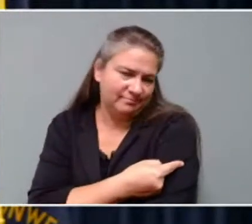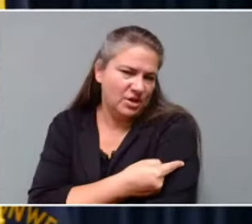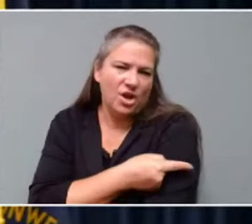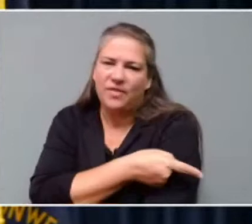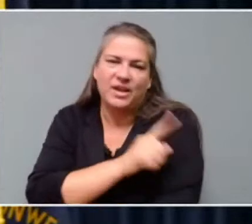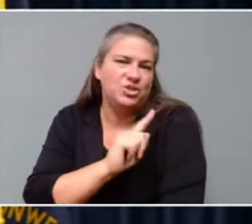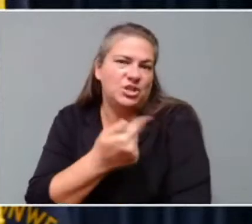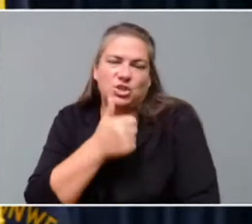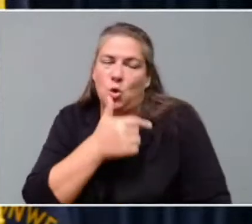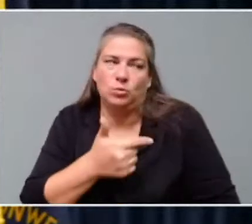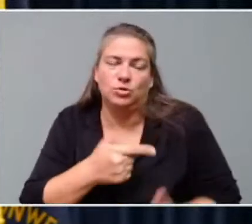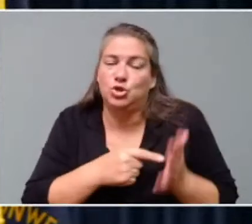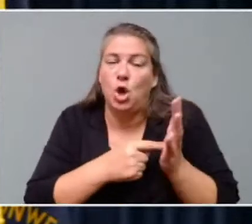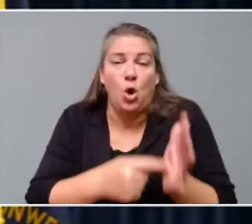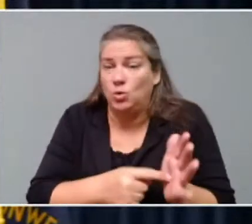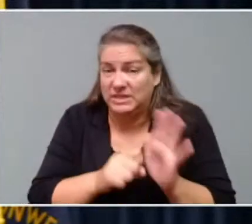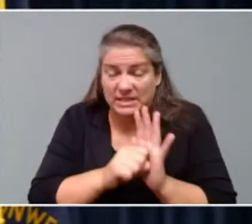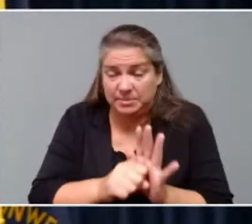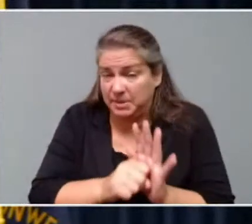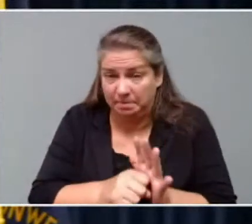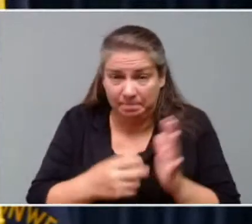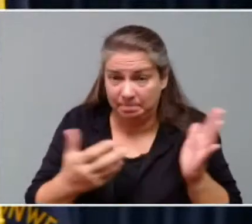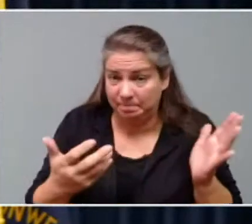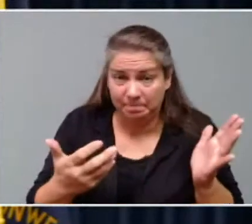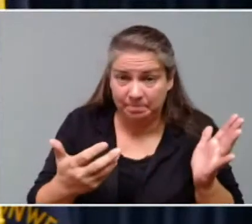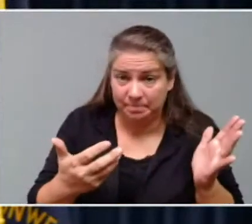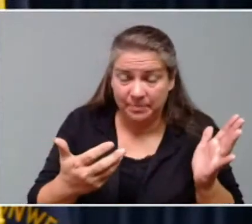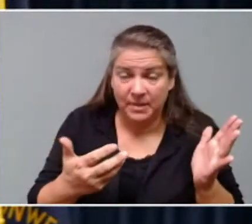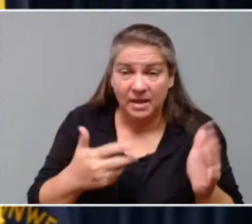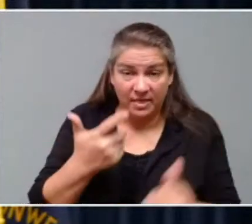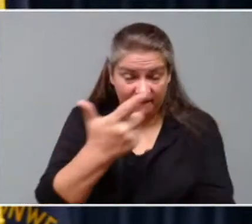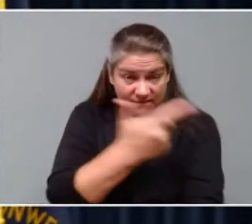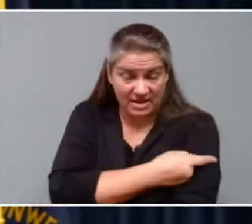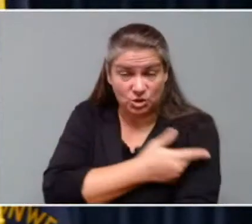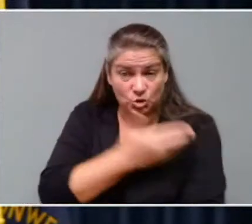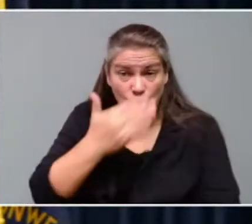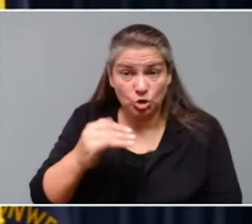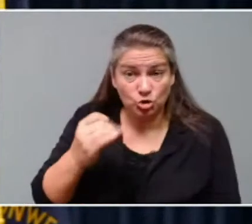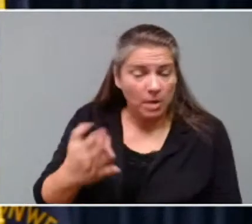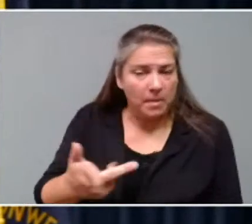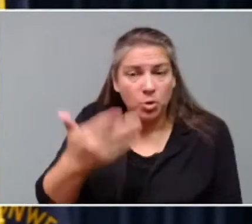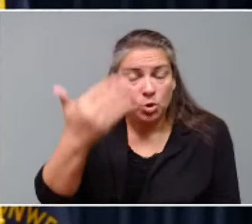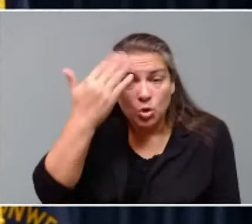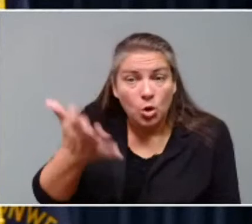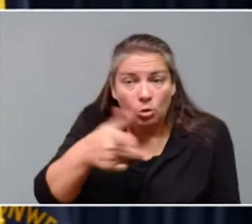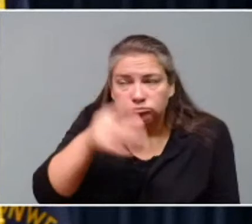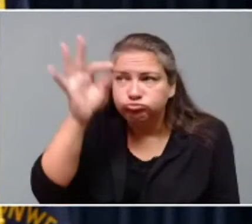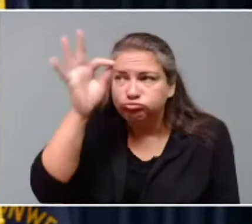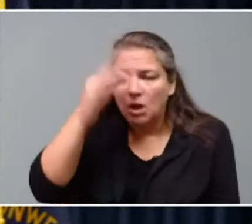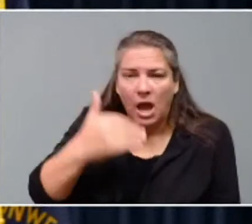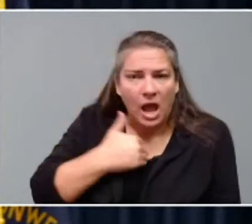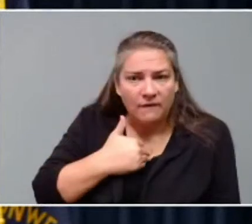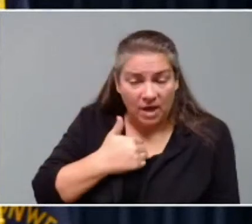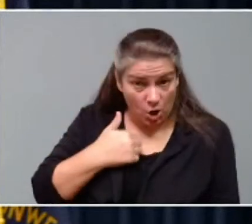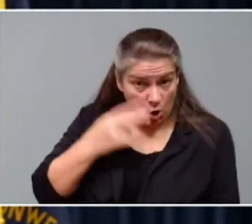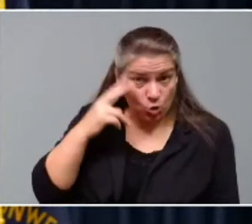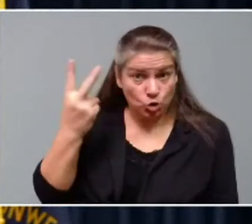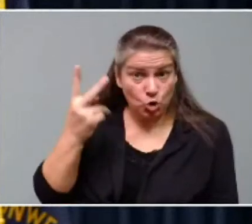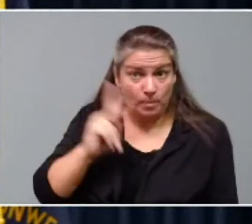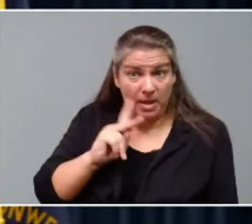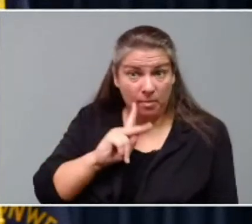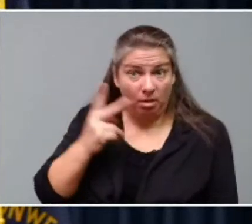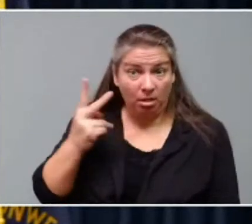the vaccine against the Delta variant does such a good job that you might not know you have it. I know 2 individuals that were